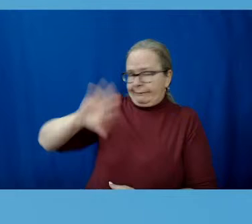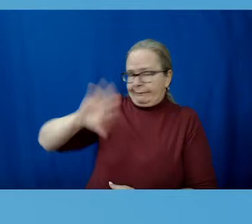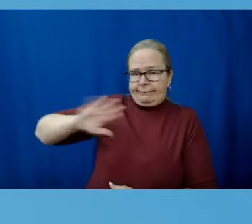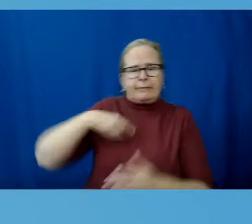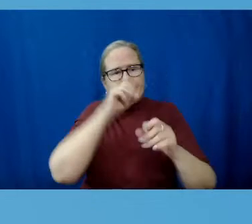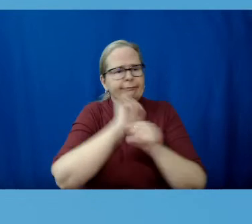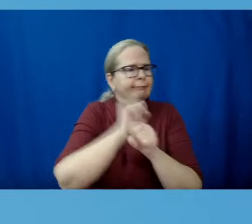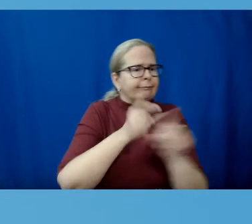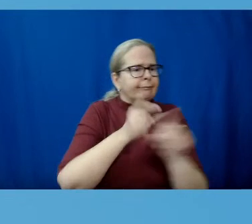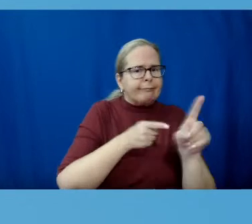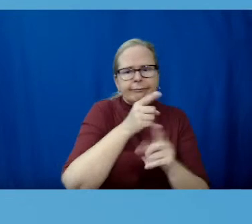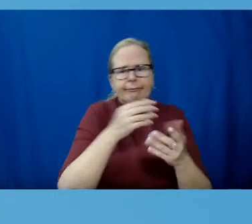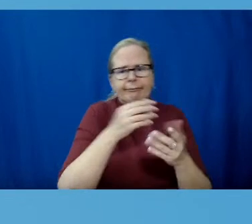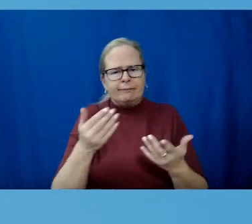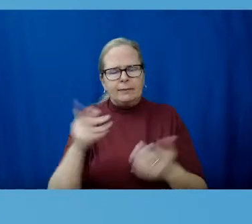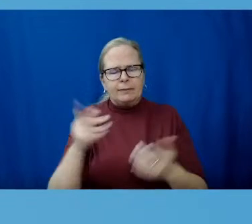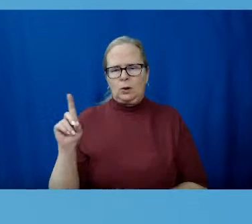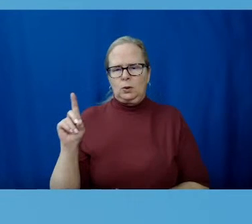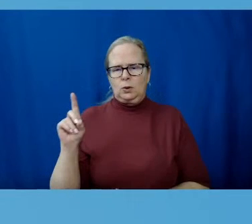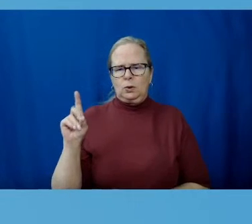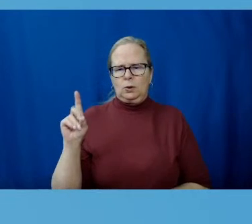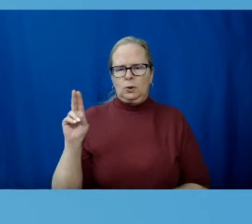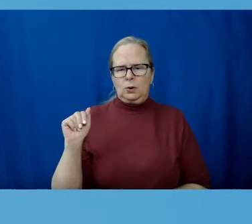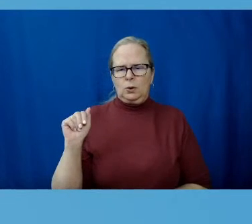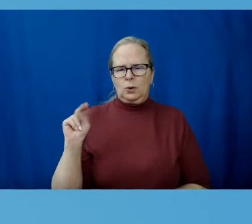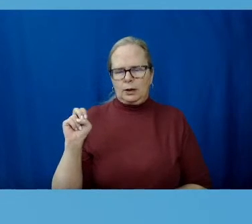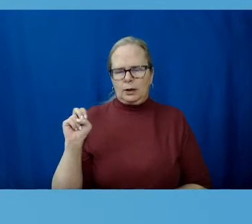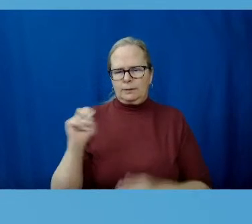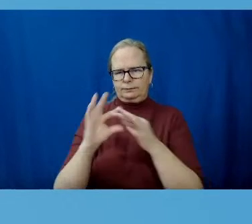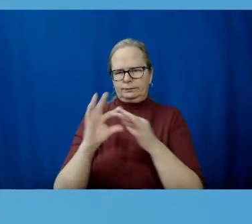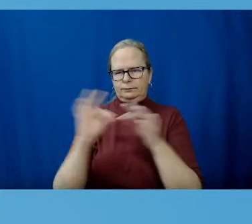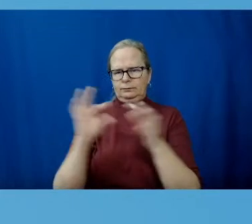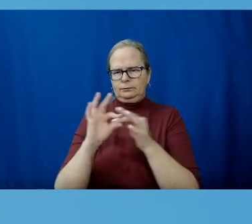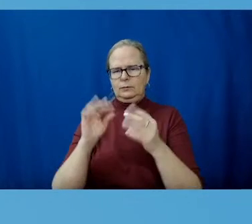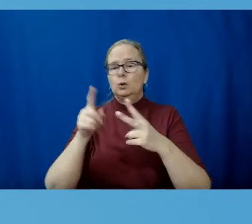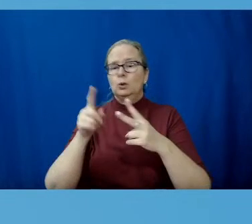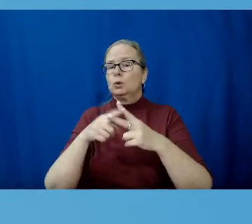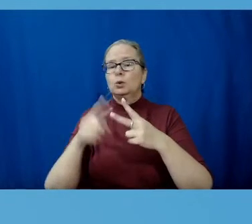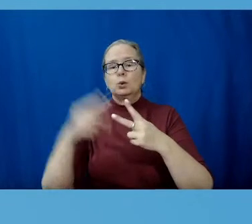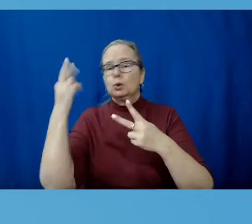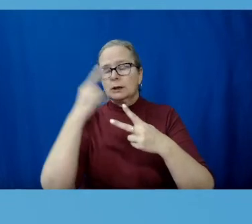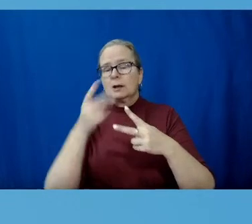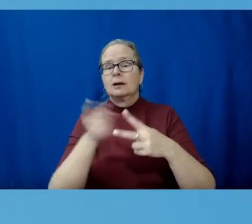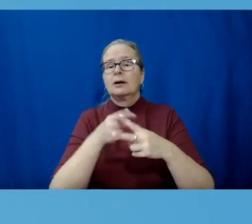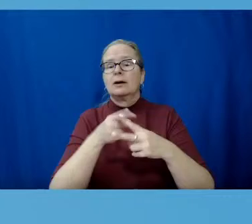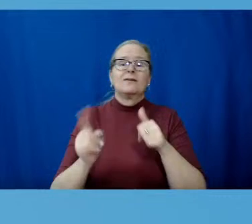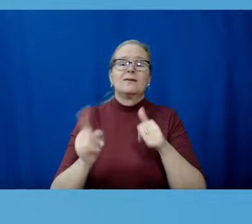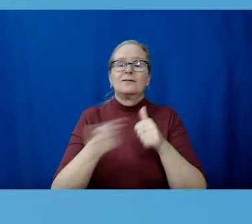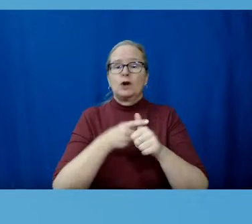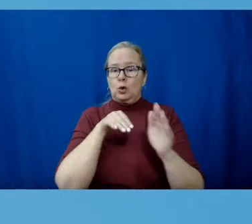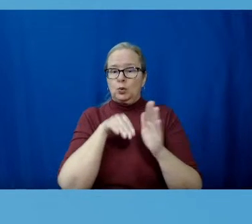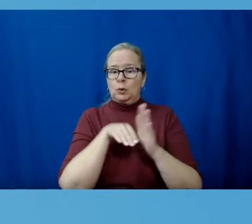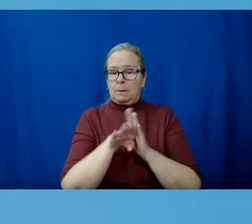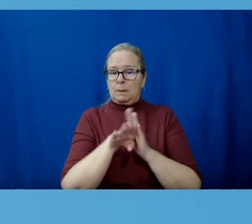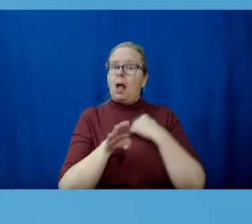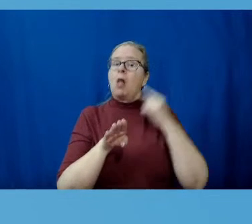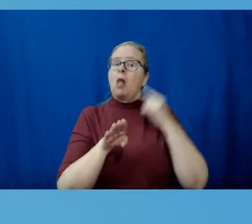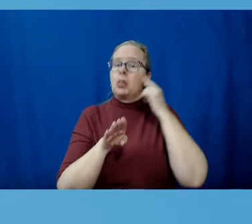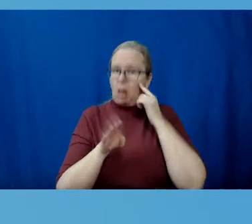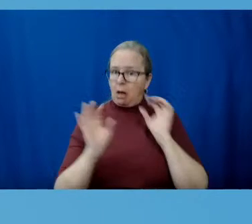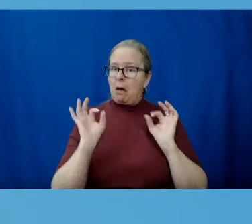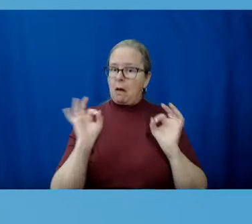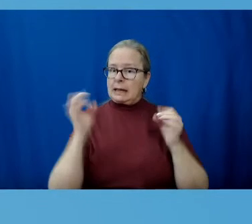relatively successful, he actually apologized for what he did in the first wave. Explanation one is